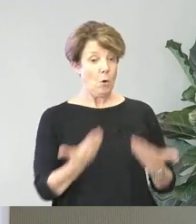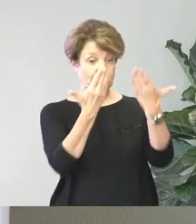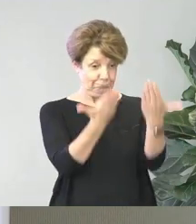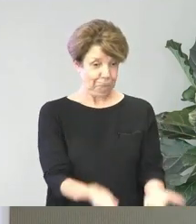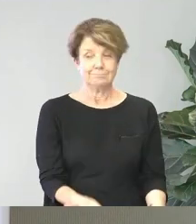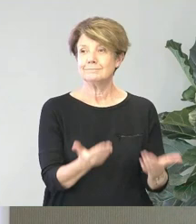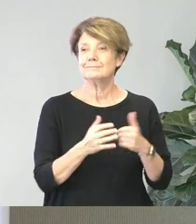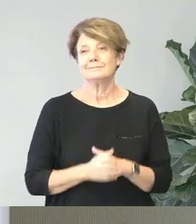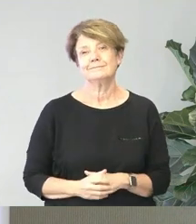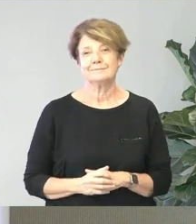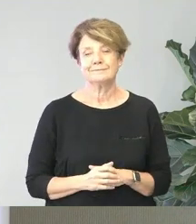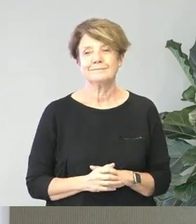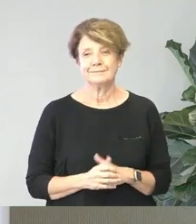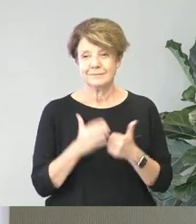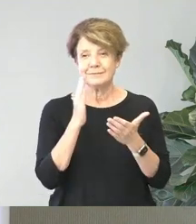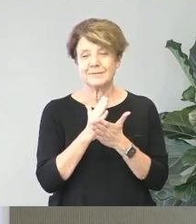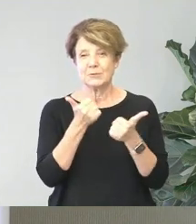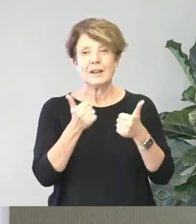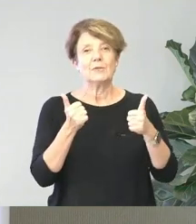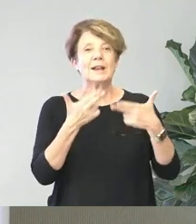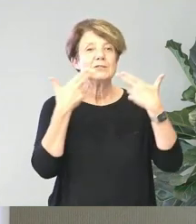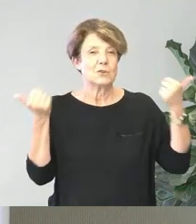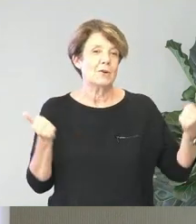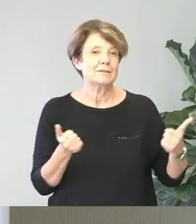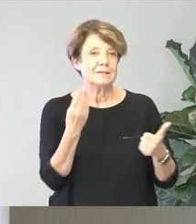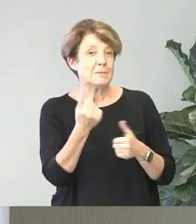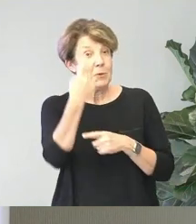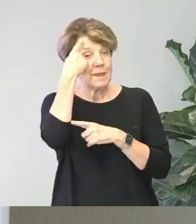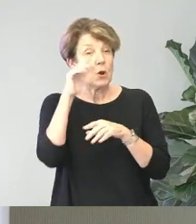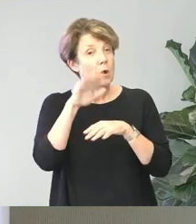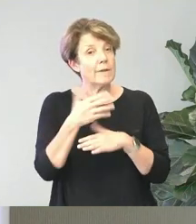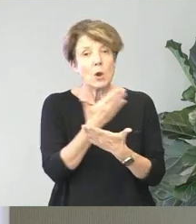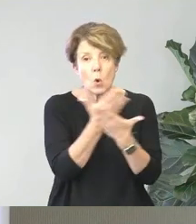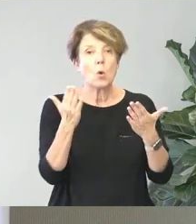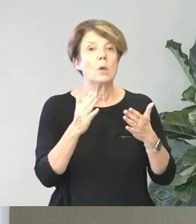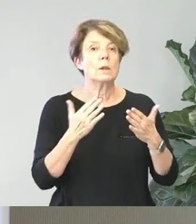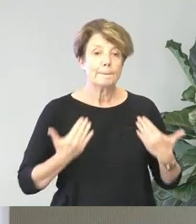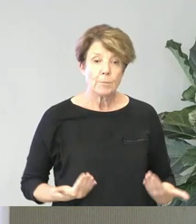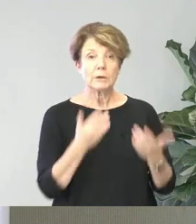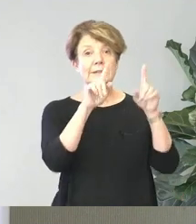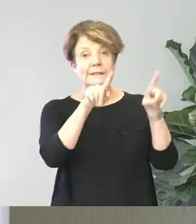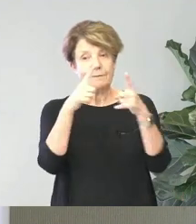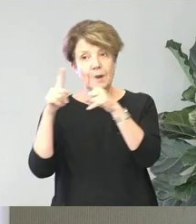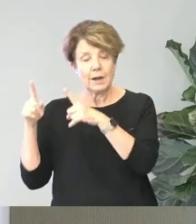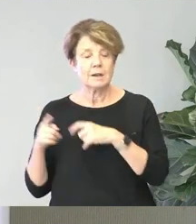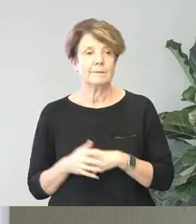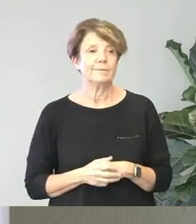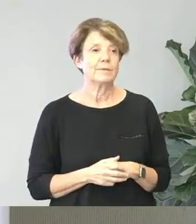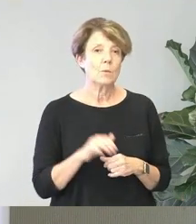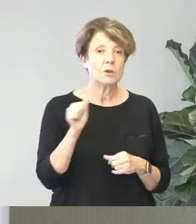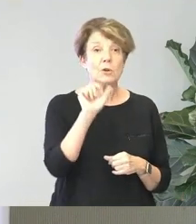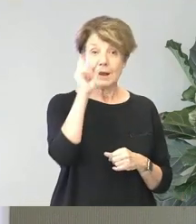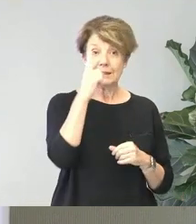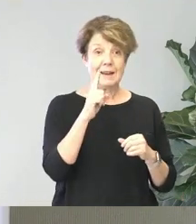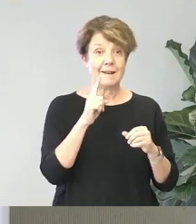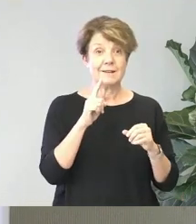that's some great lyrics and a great thing to think about and live by, that everyone is born different, and we should appreciate